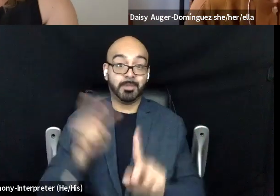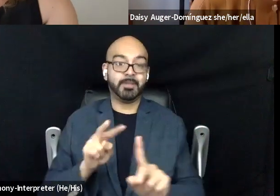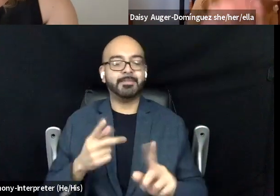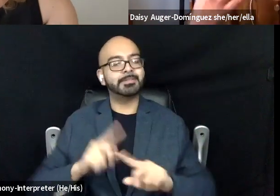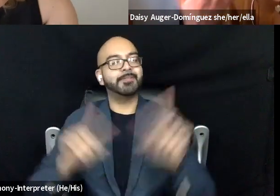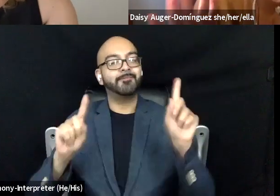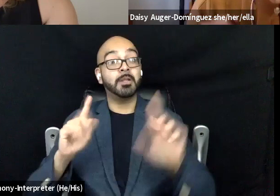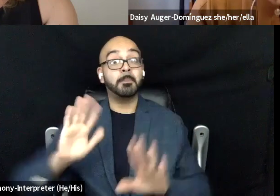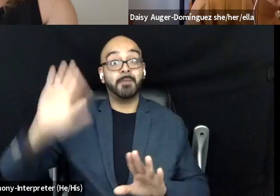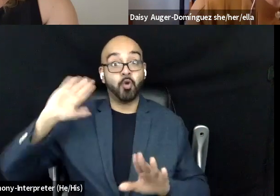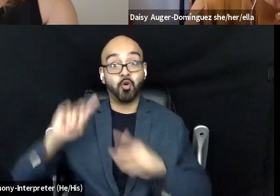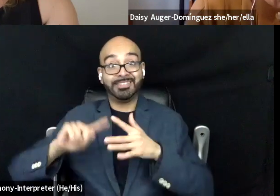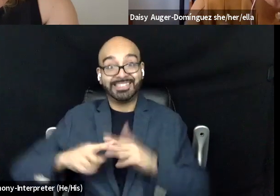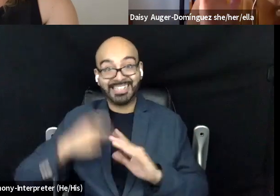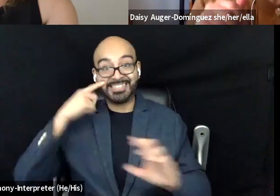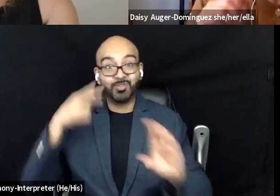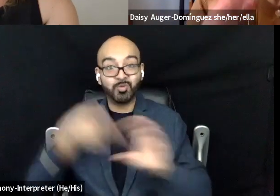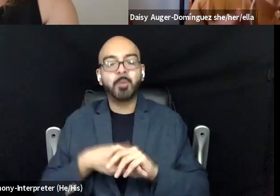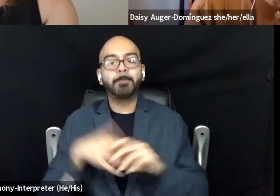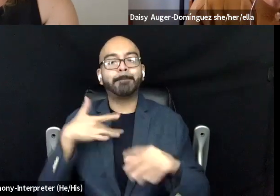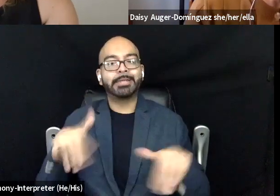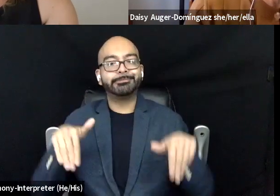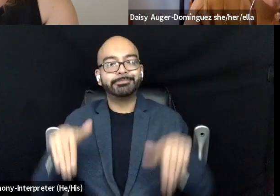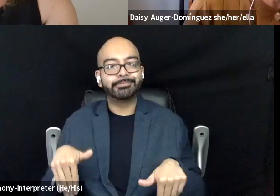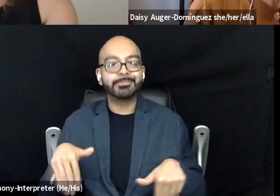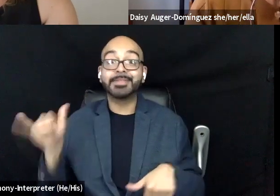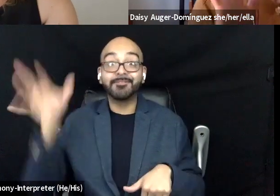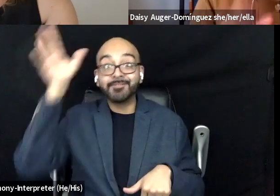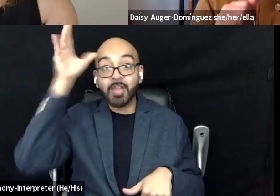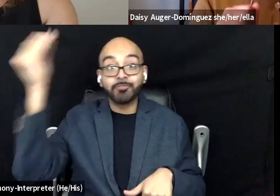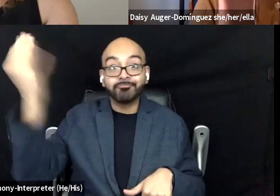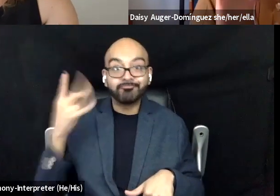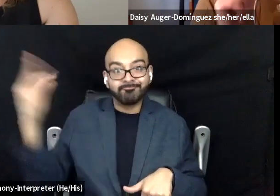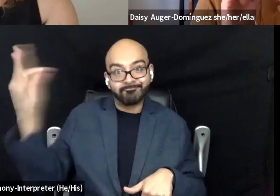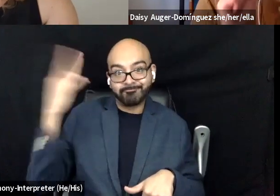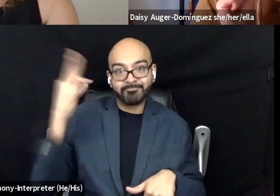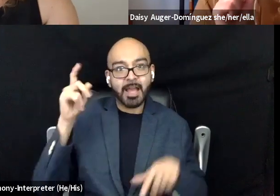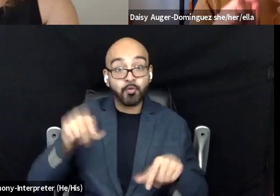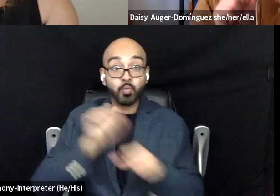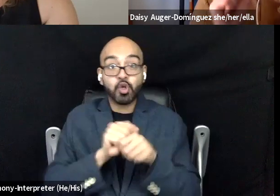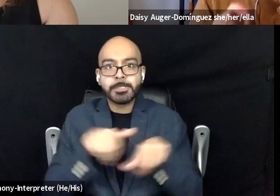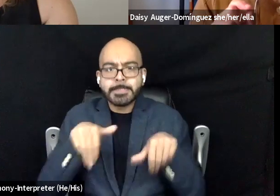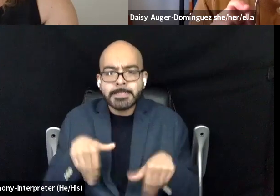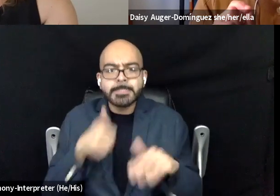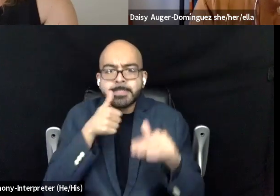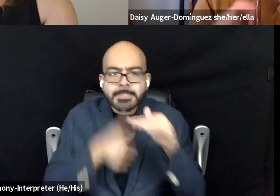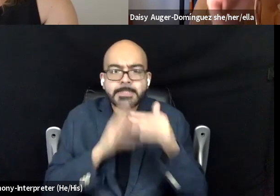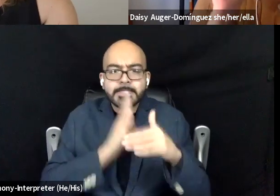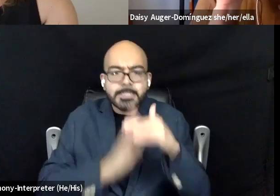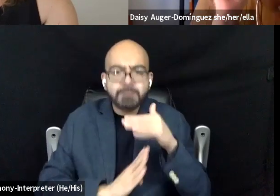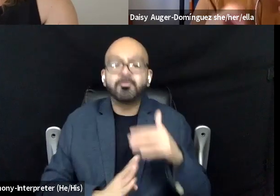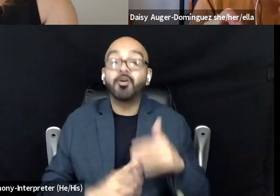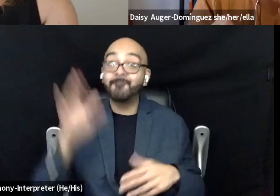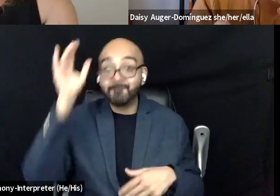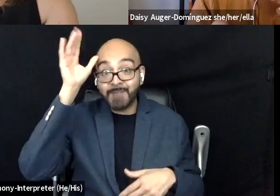career. I did what my father told me. I put my head down and I did my work like that, you know. And by the way, my father still says that to me